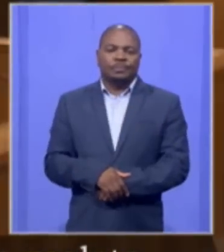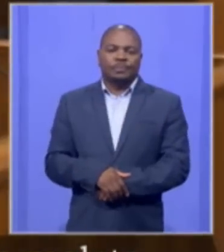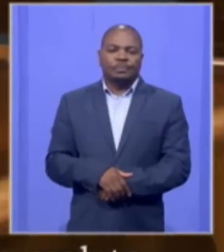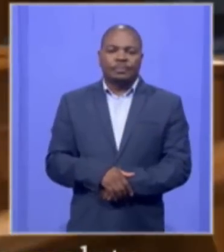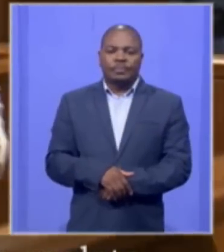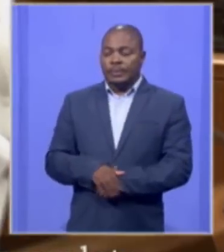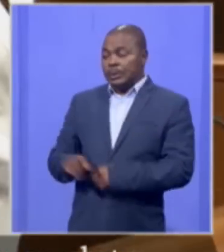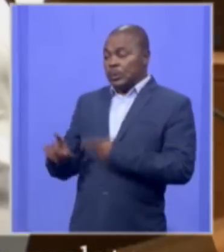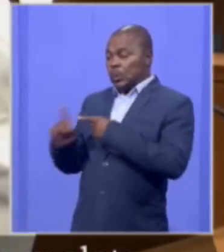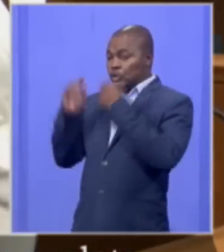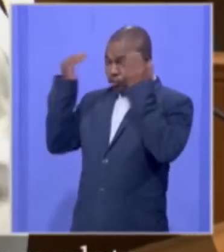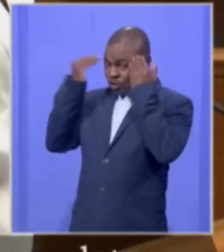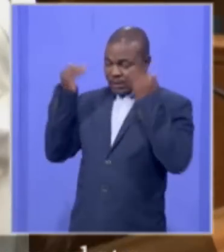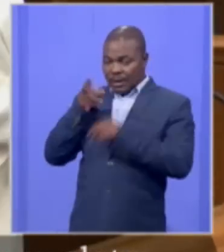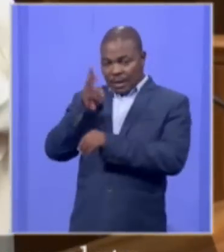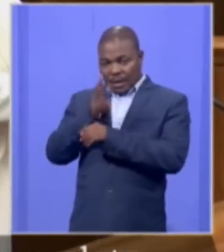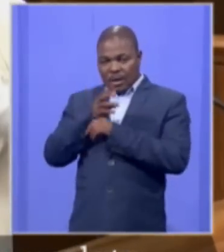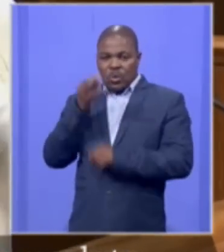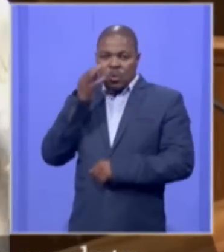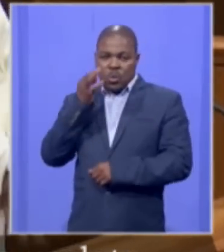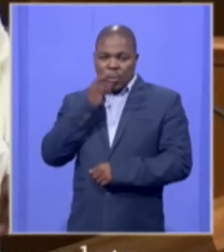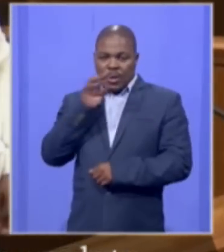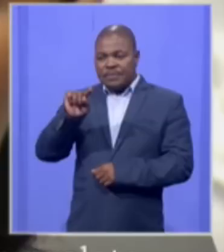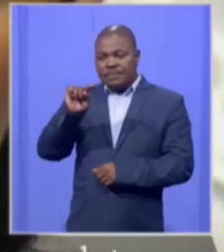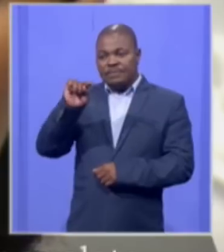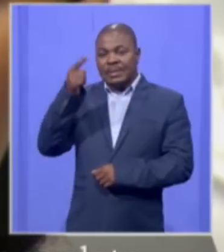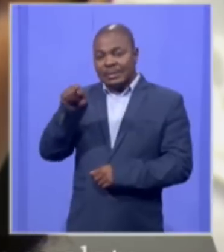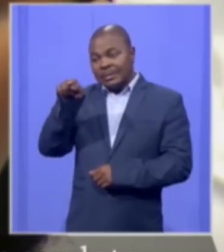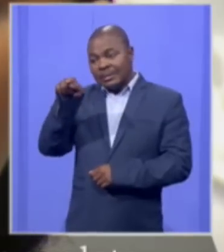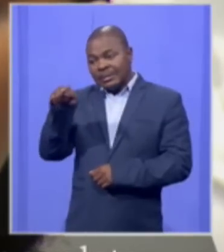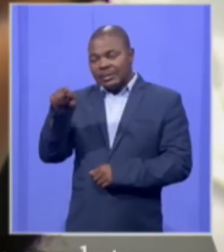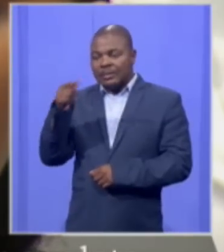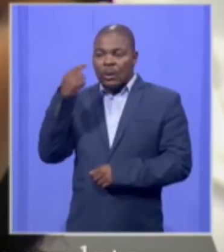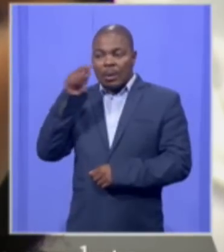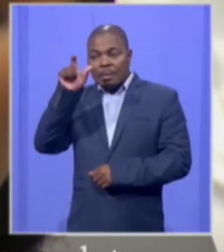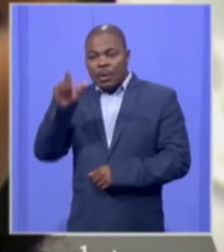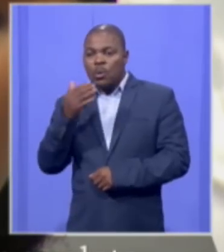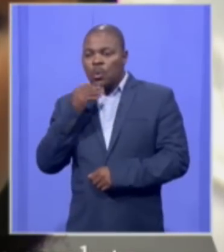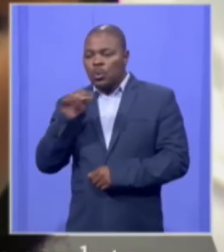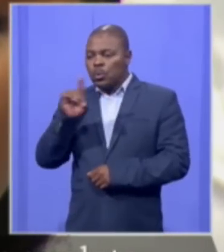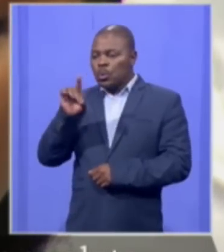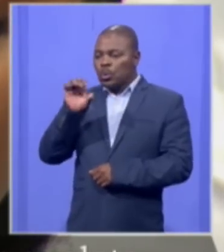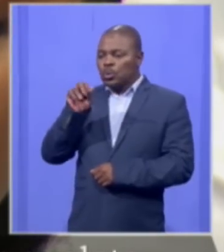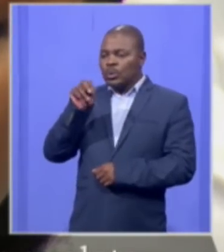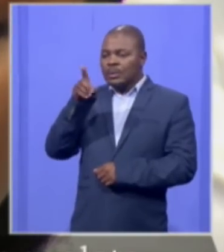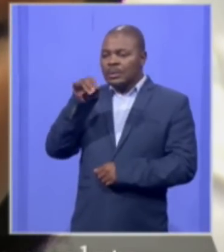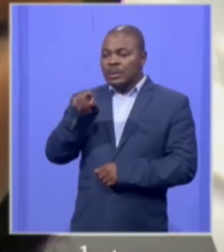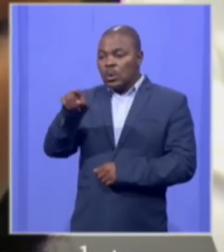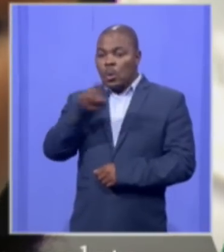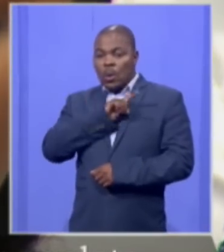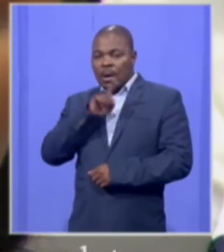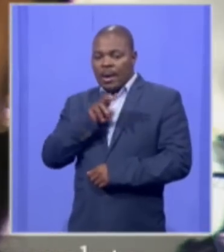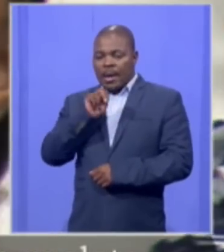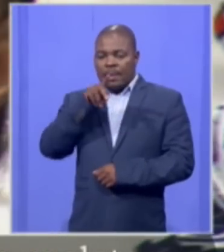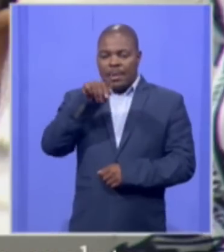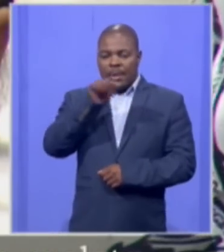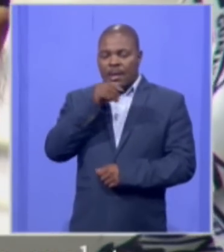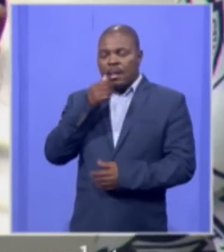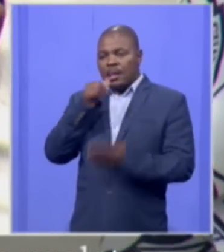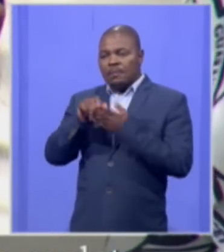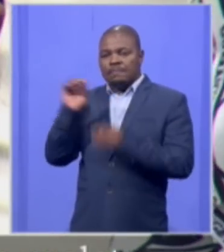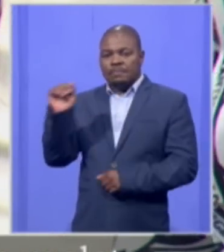Moahlodi Schoeman o ile a sola gape maitshwaro a tlhatse ya mathomo Shirel Zondi ka ge a ile a ngwalela molaodi phetiši wa lekala la botšhotšhisi ba